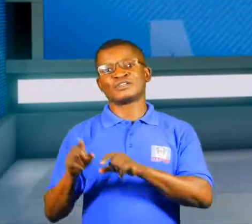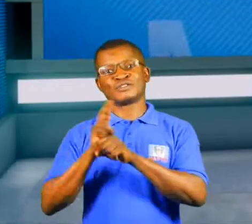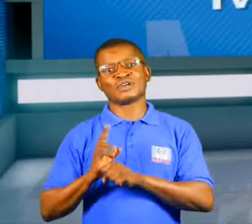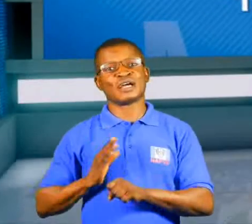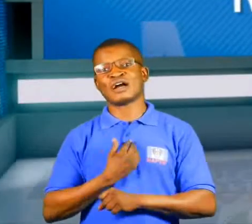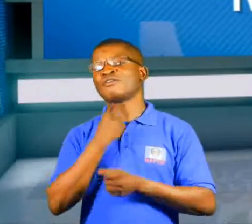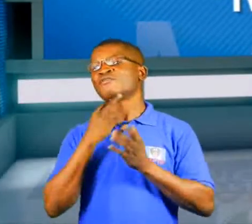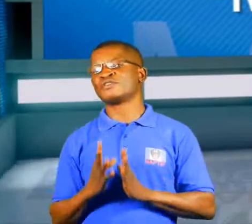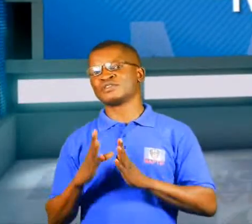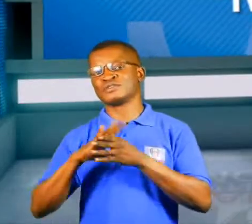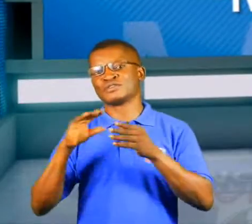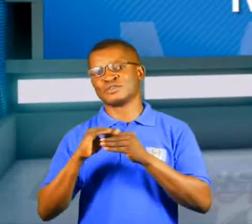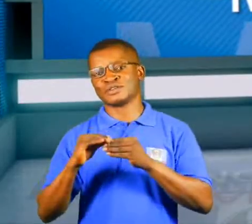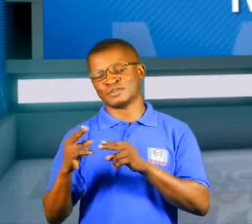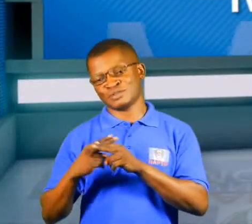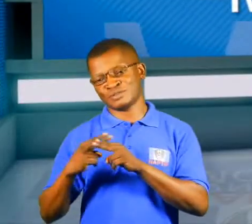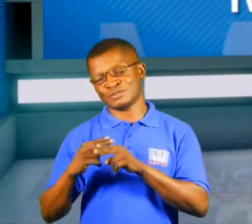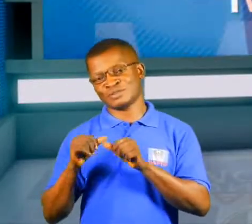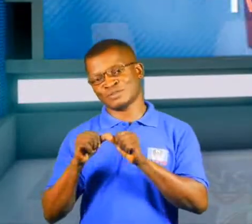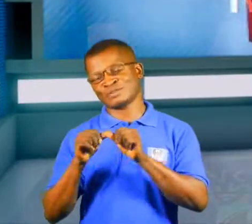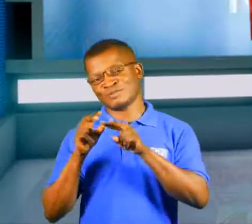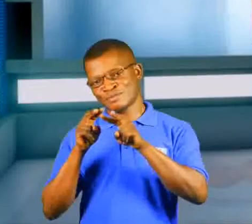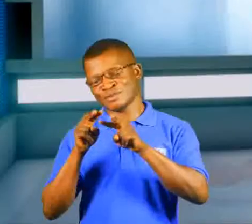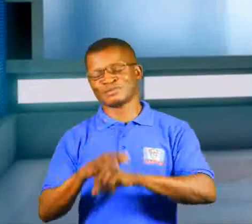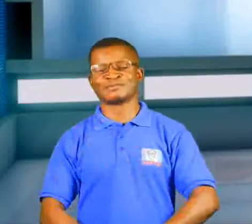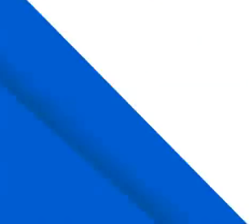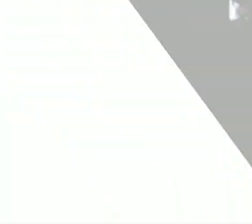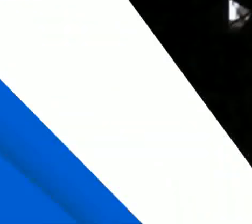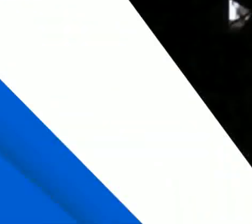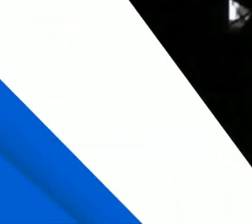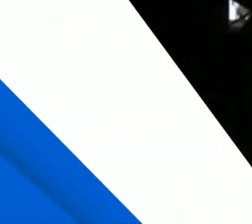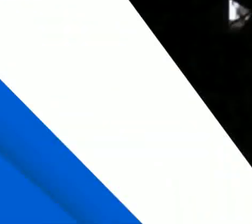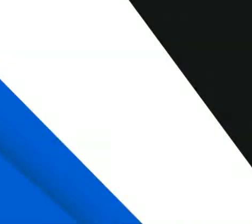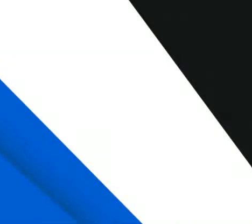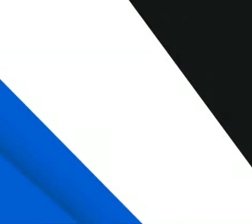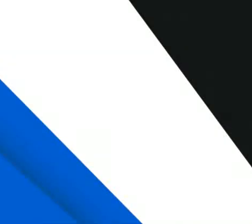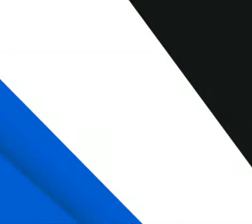As usual, our victim story segment will be on shortly. Keep watching.